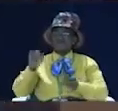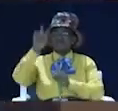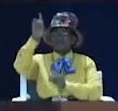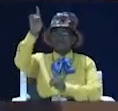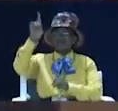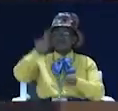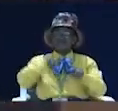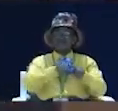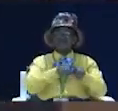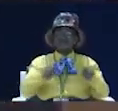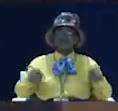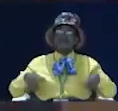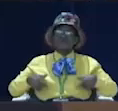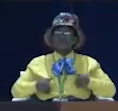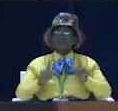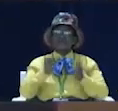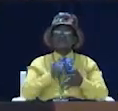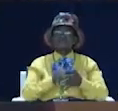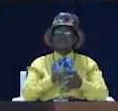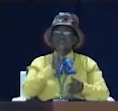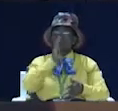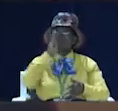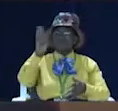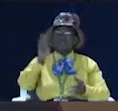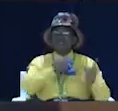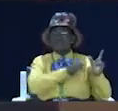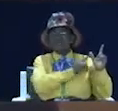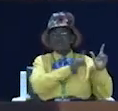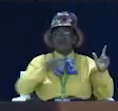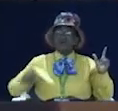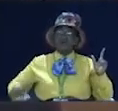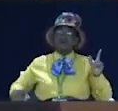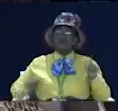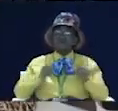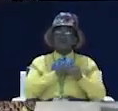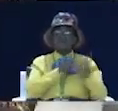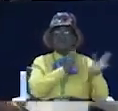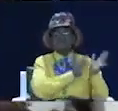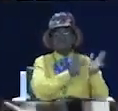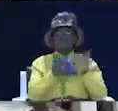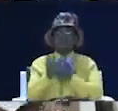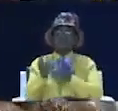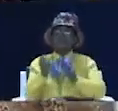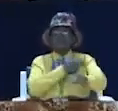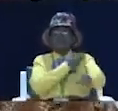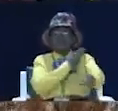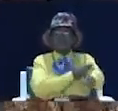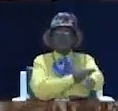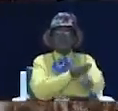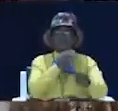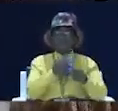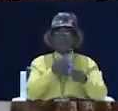So let it be, Lord. In Jesus' mighty name, we have prayed.